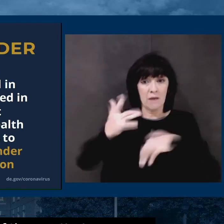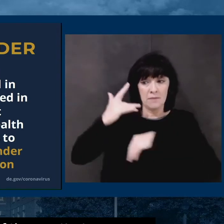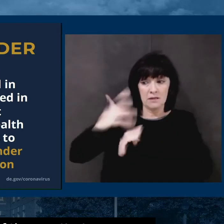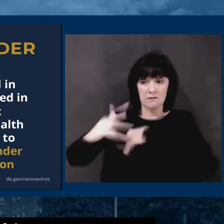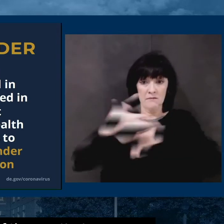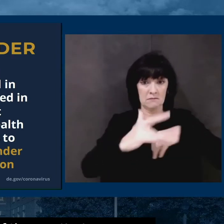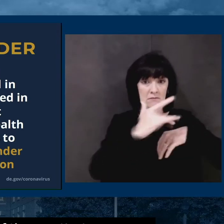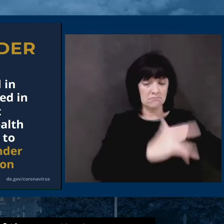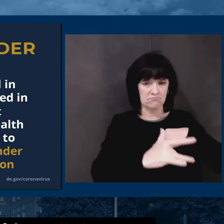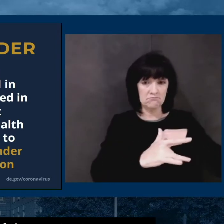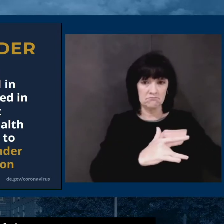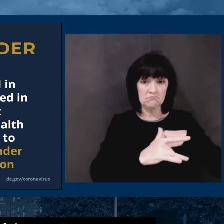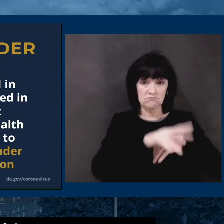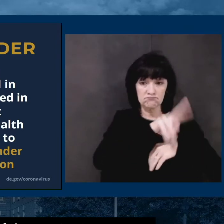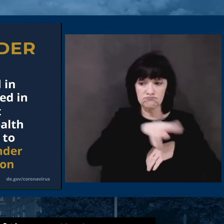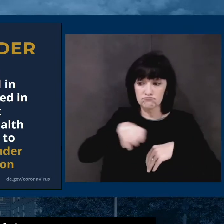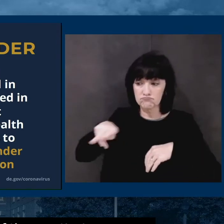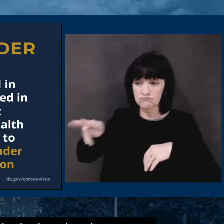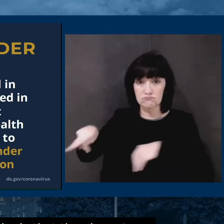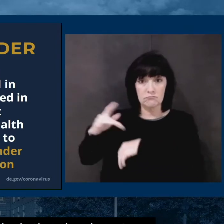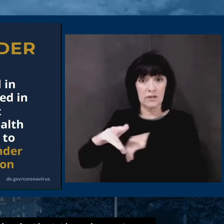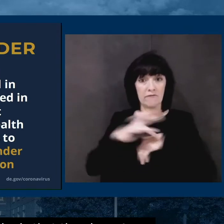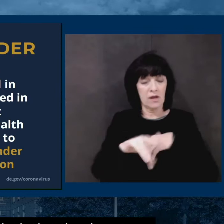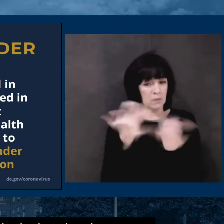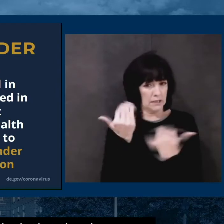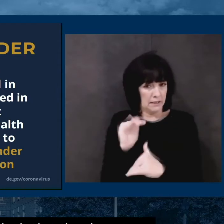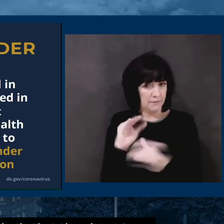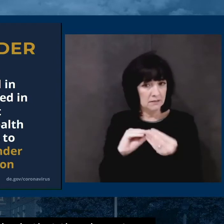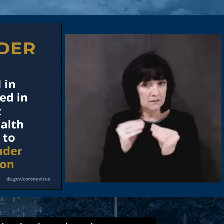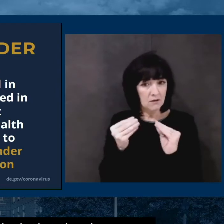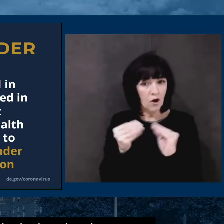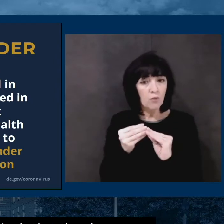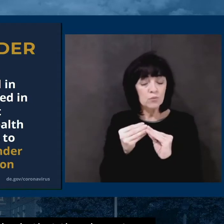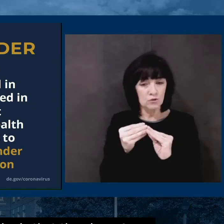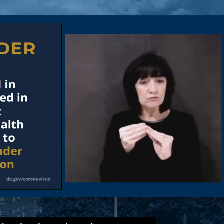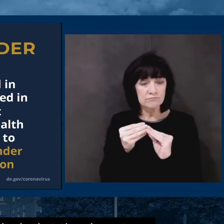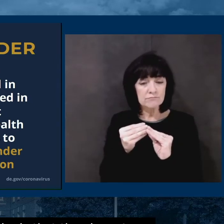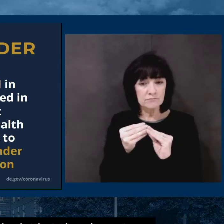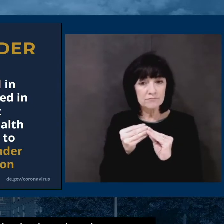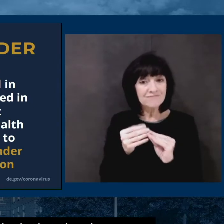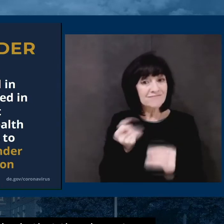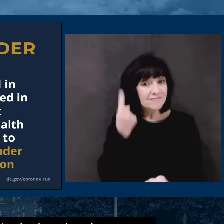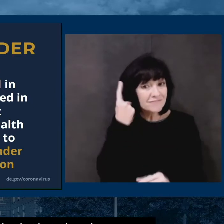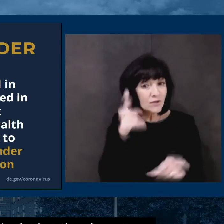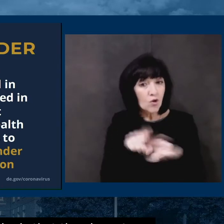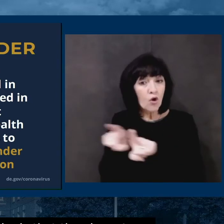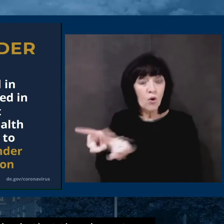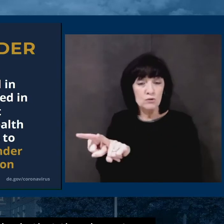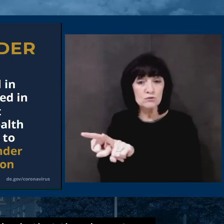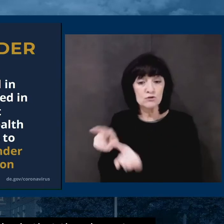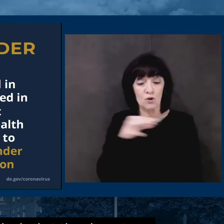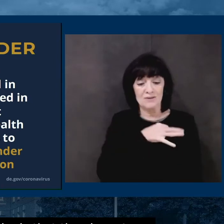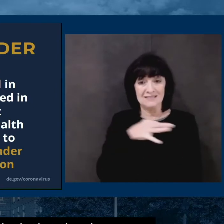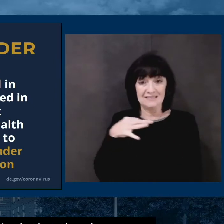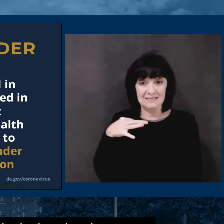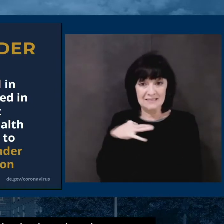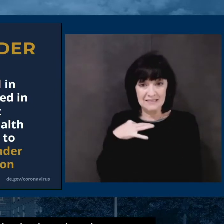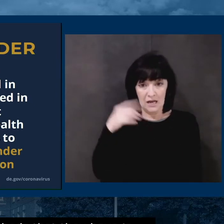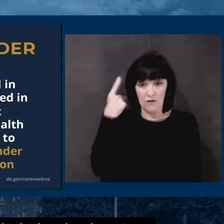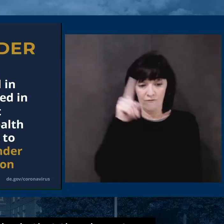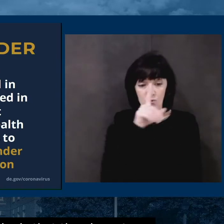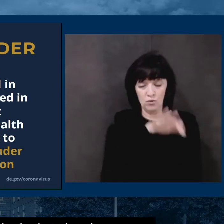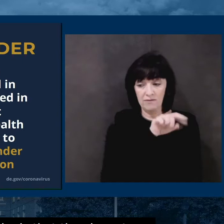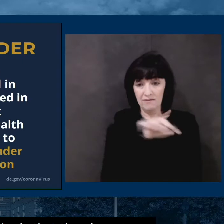limited. And importantly, the number of staff and the staff that they have for those beds and